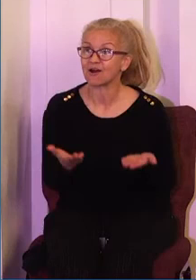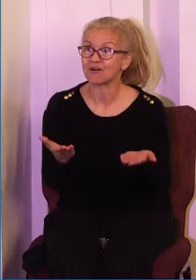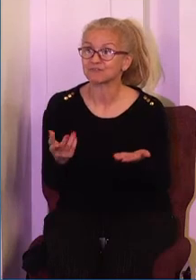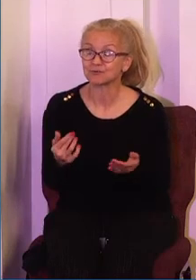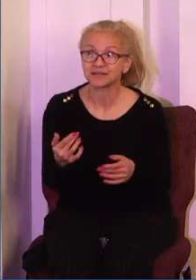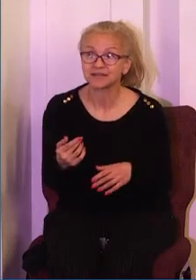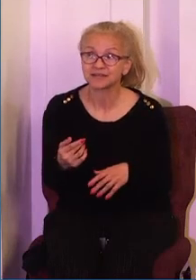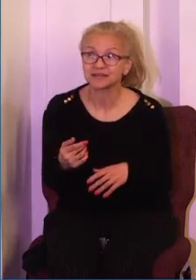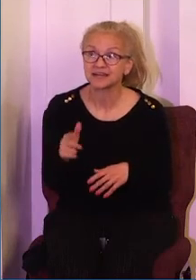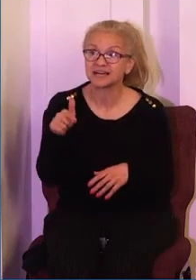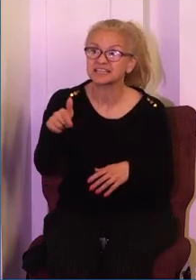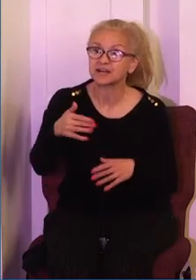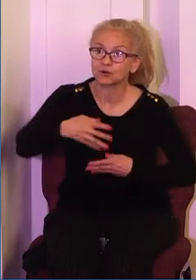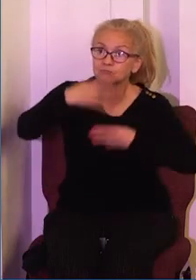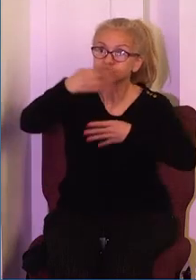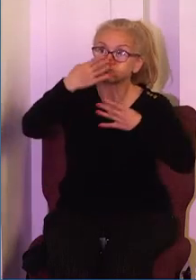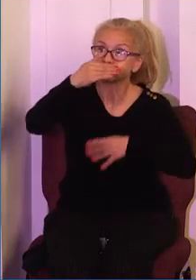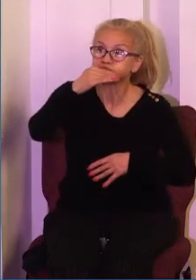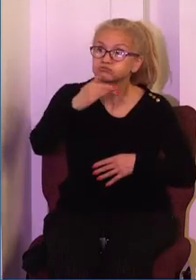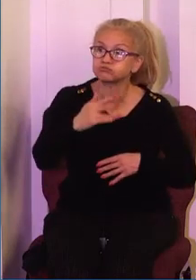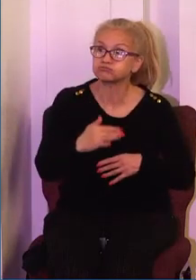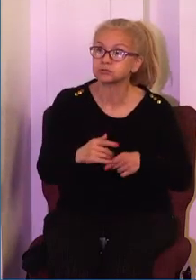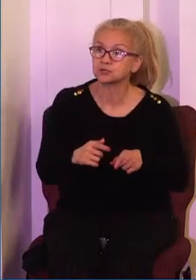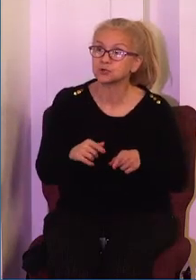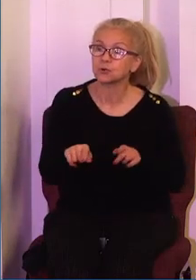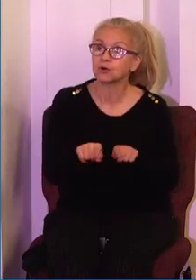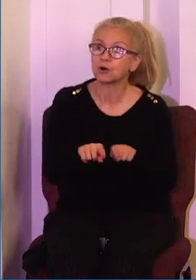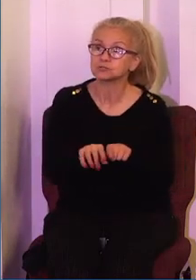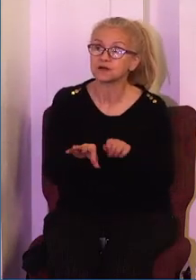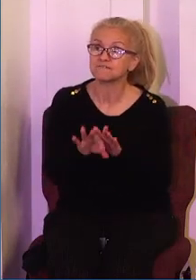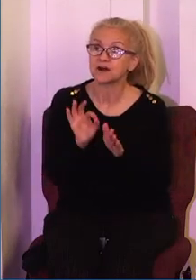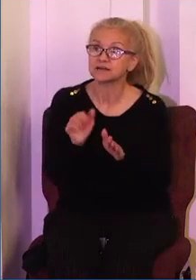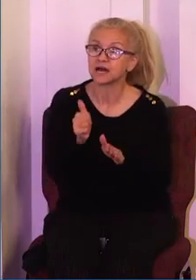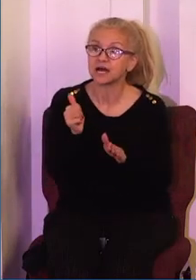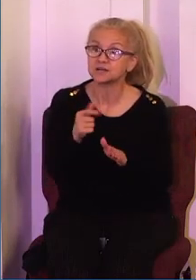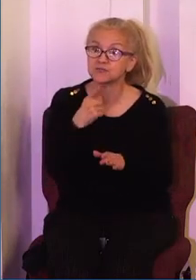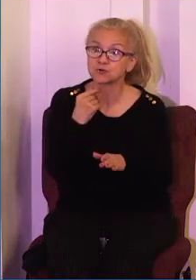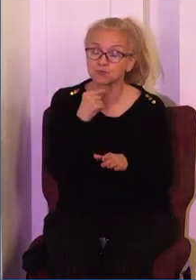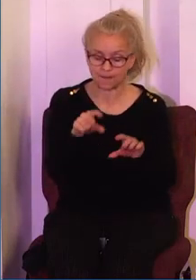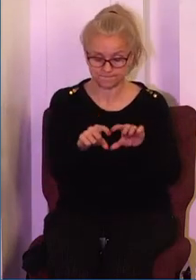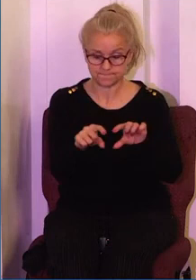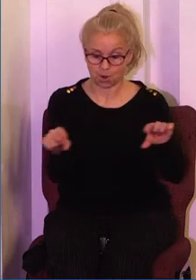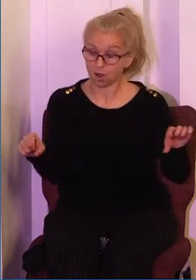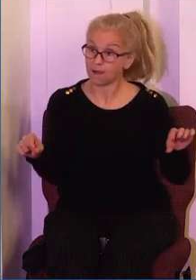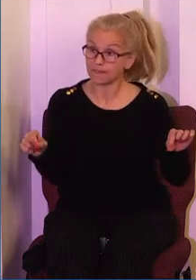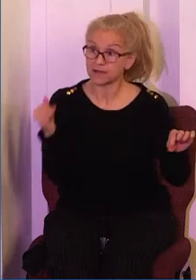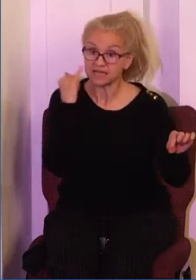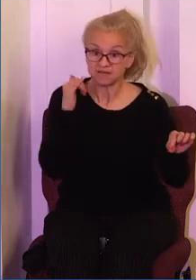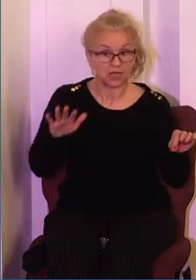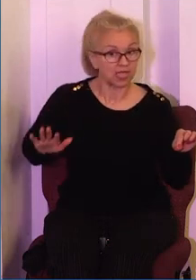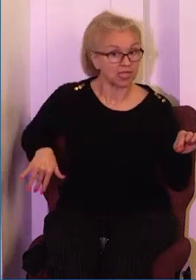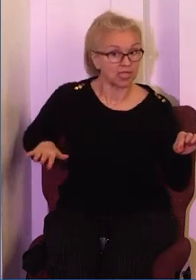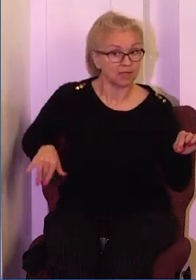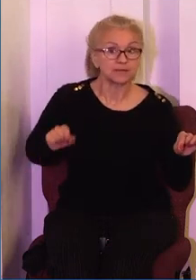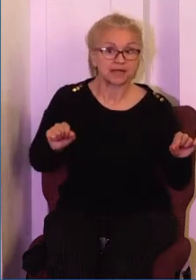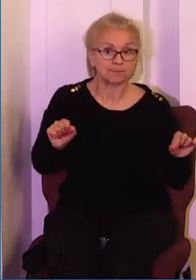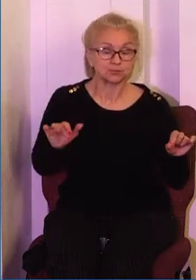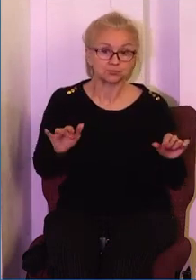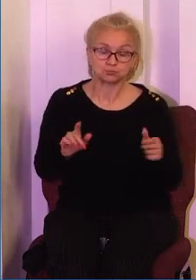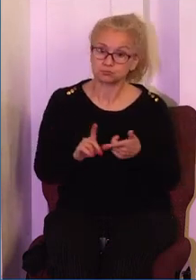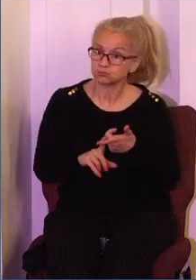bit further down on that same page, you will also find another red bar. If you have not yet been able